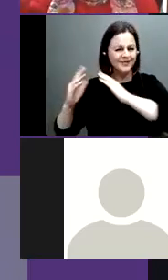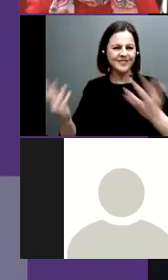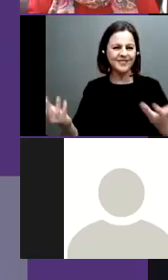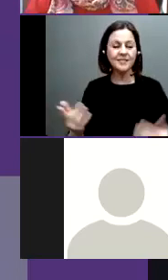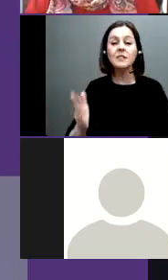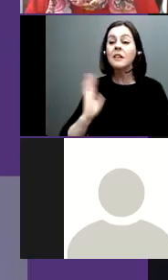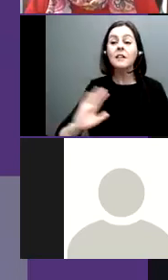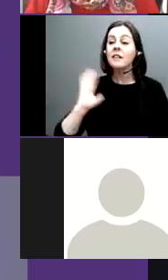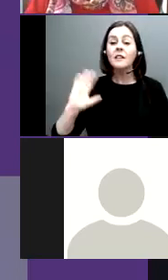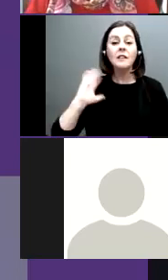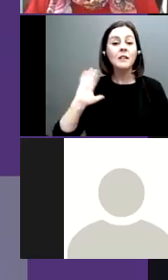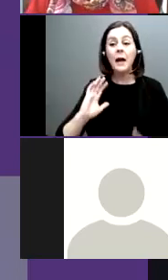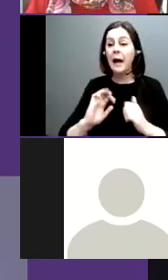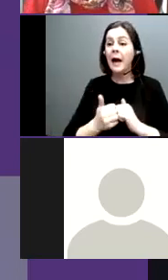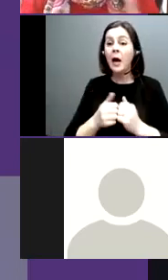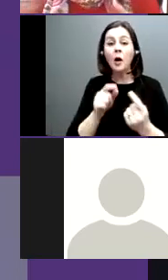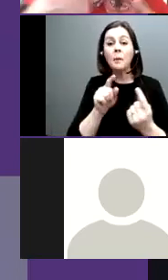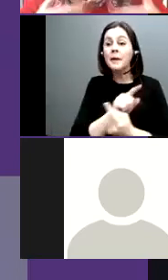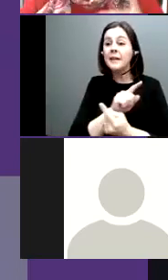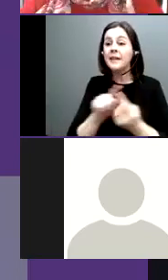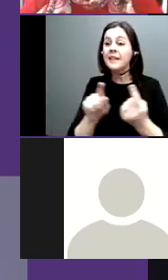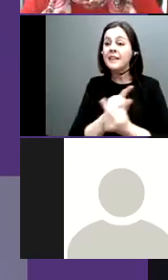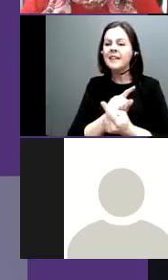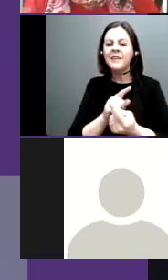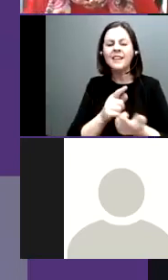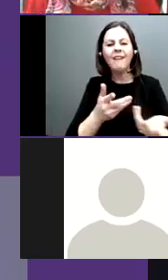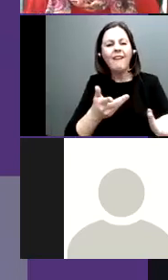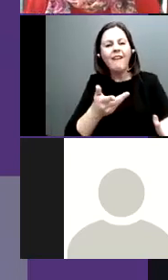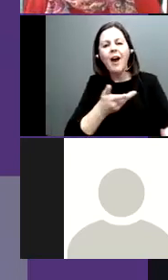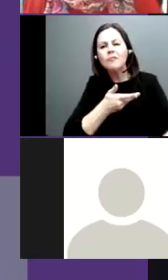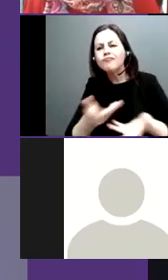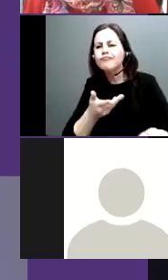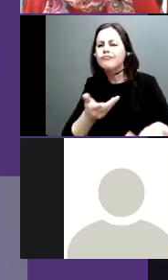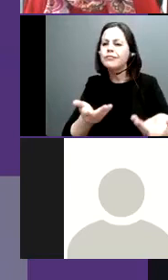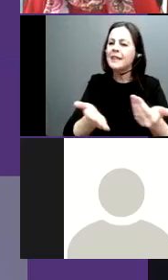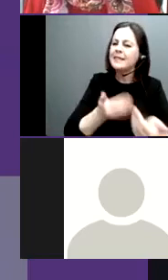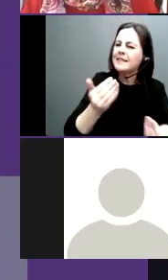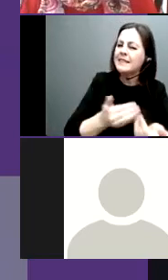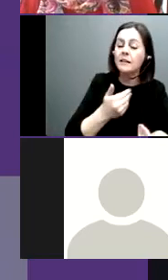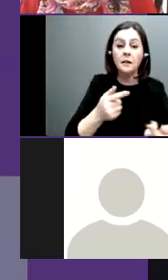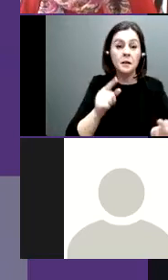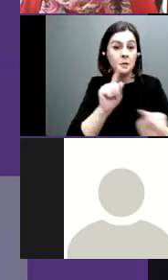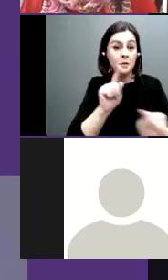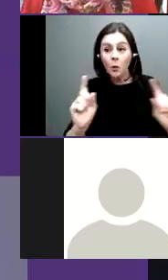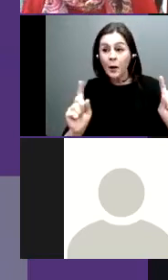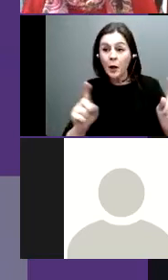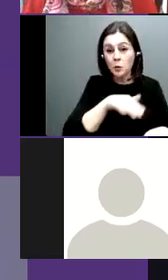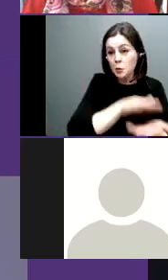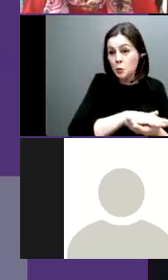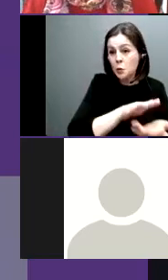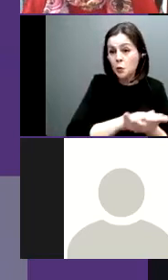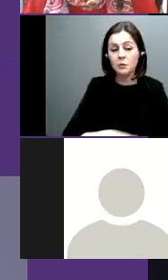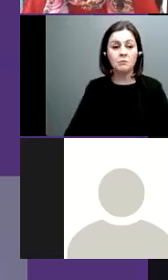met people was much more fluid. We met them in school. They might have been in our class or in a